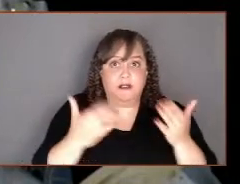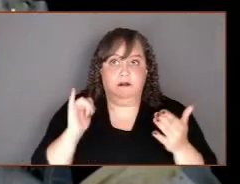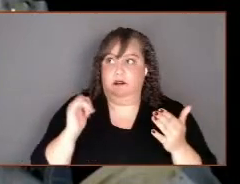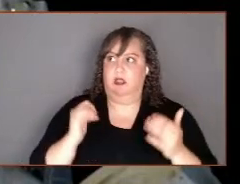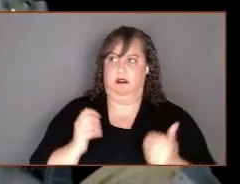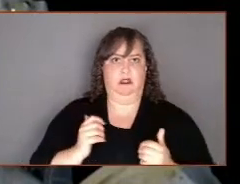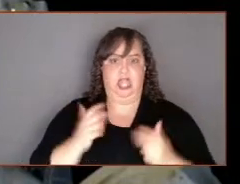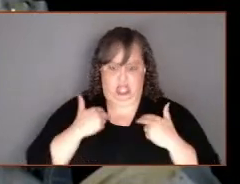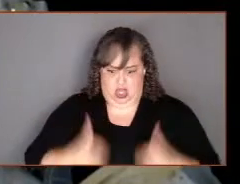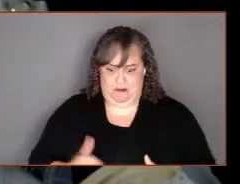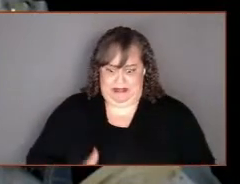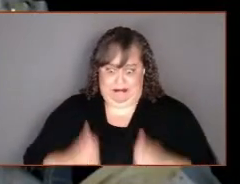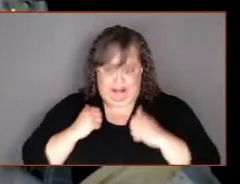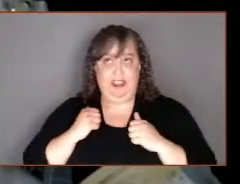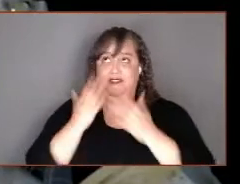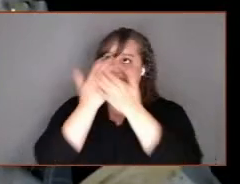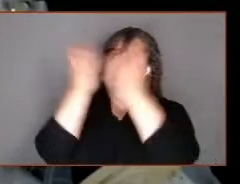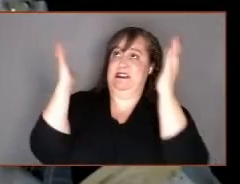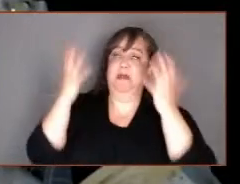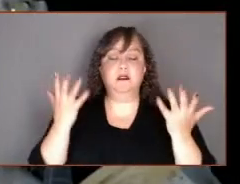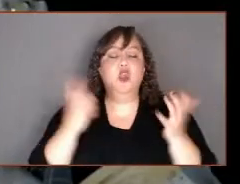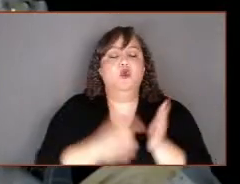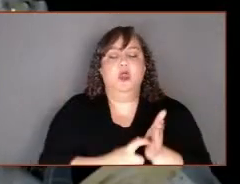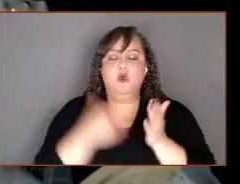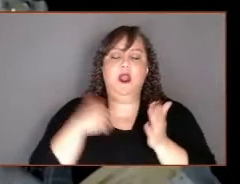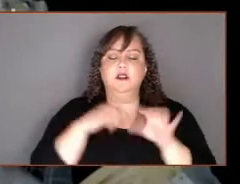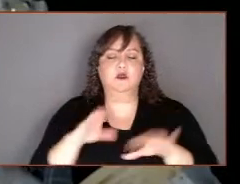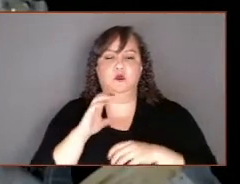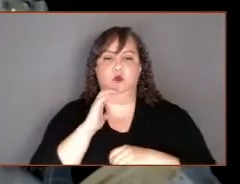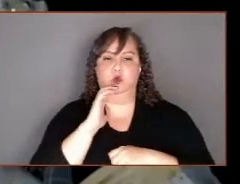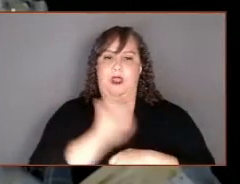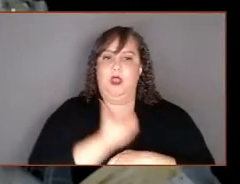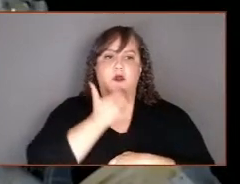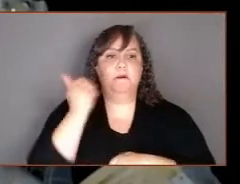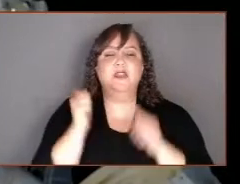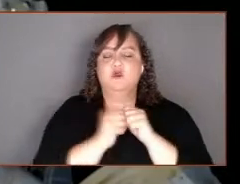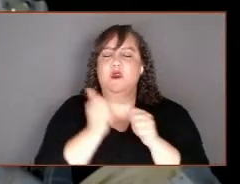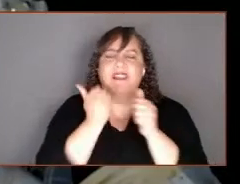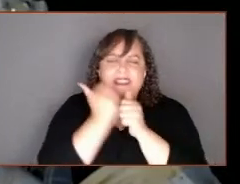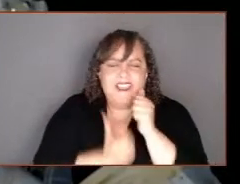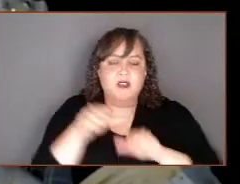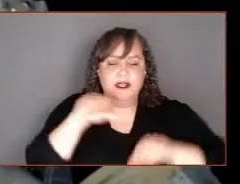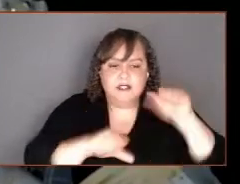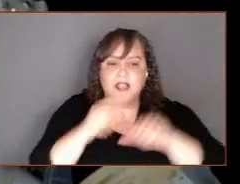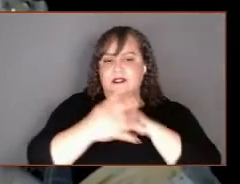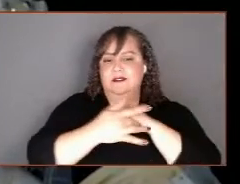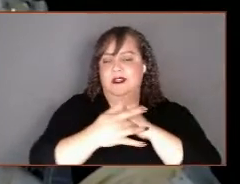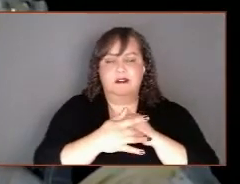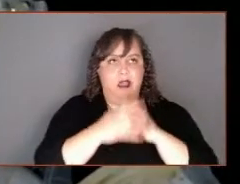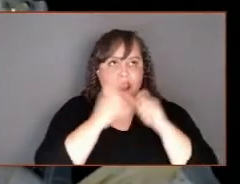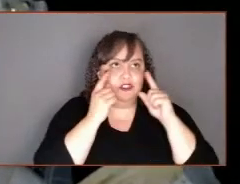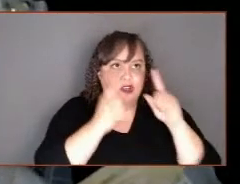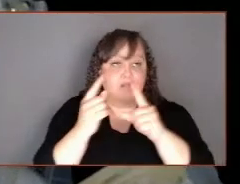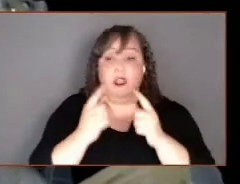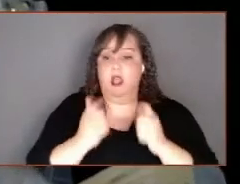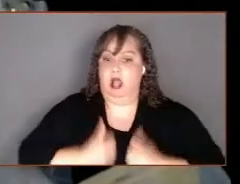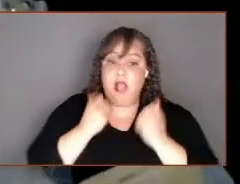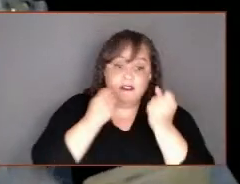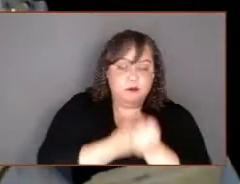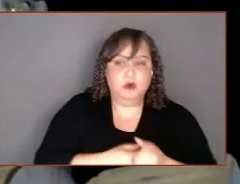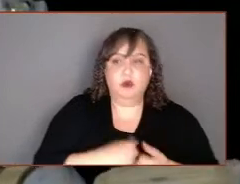to do our best in just about every science and technology endeavor that we've had. Life support, medical, health,